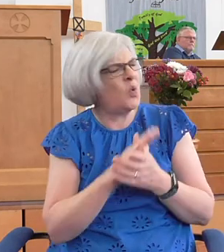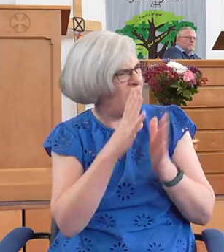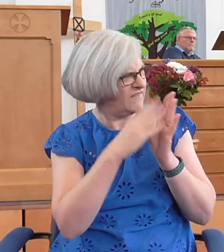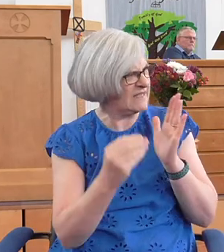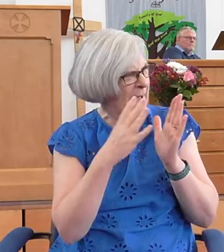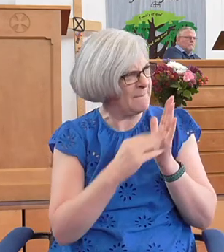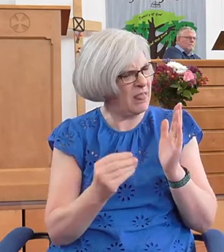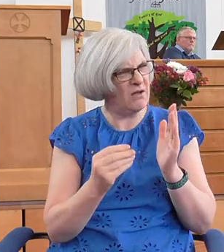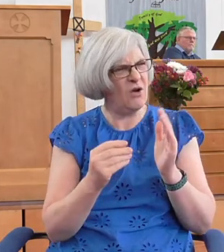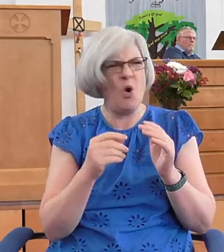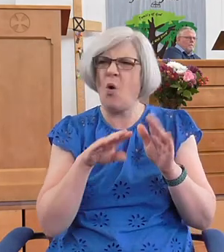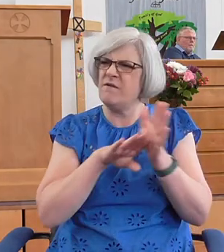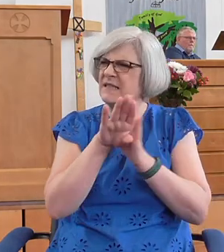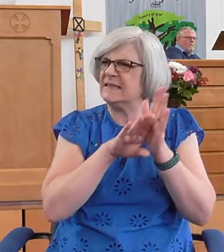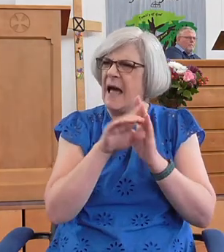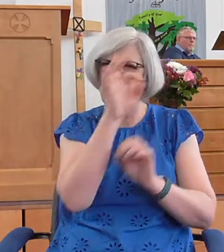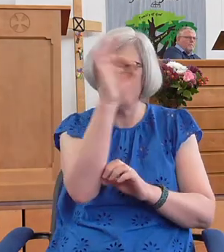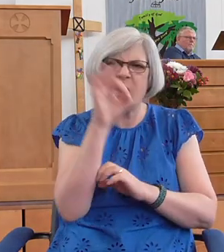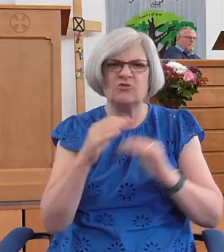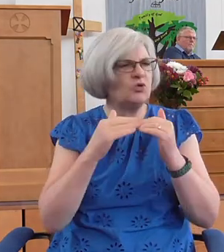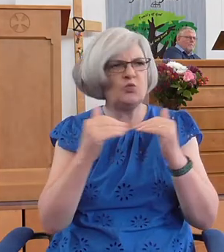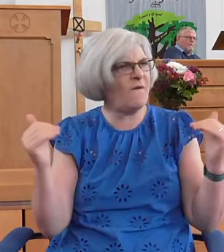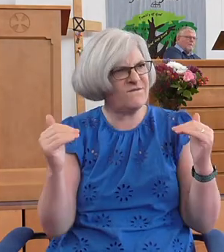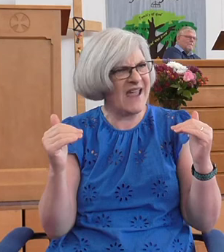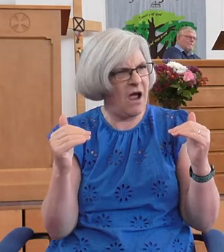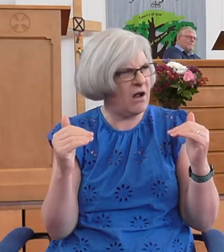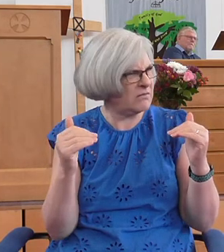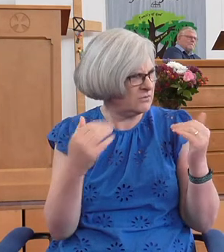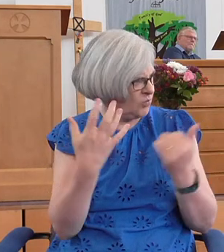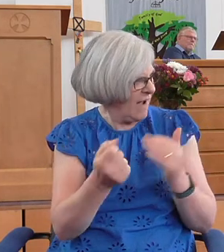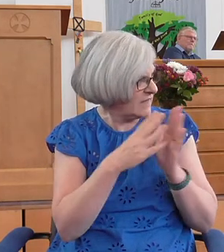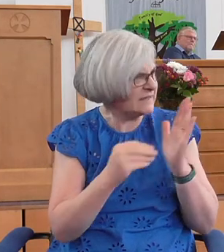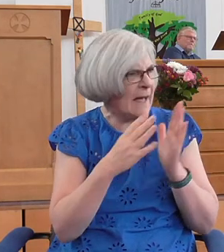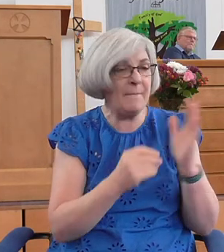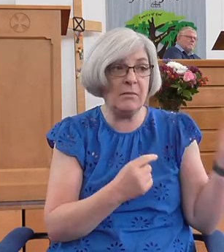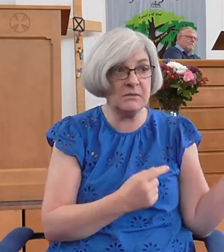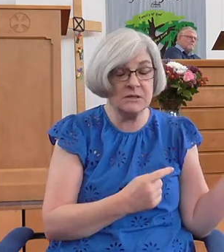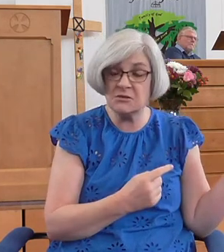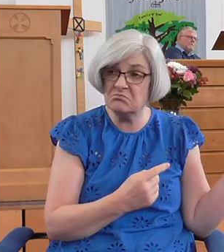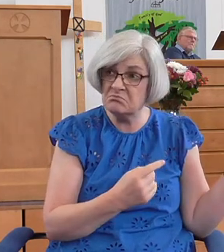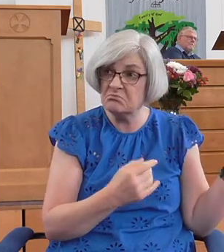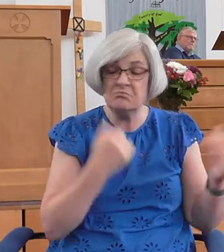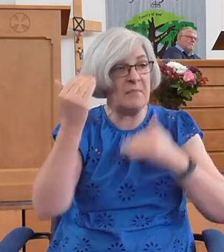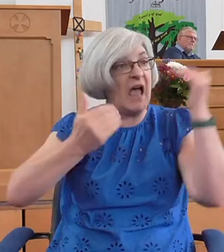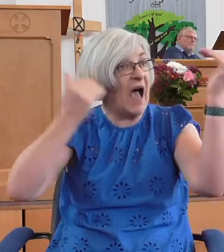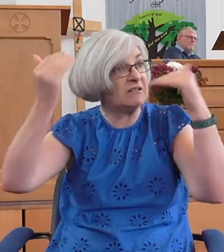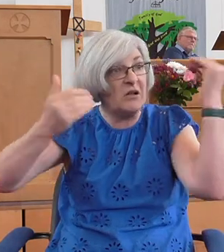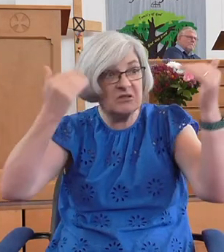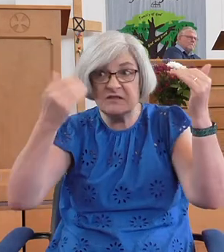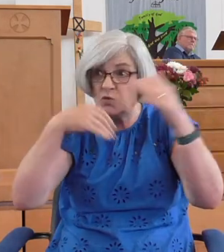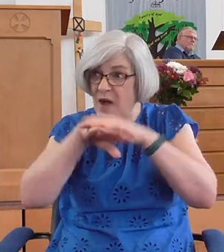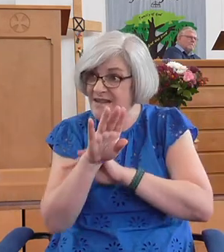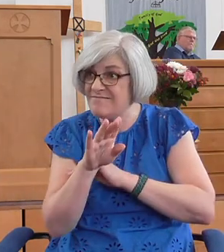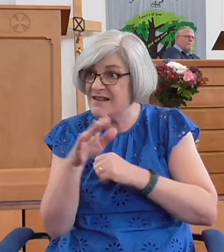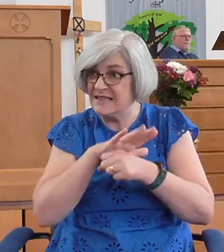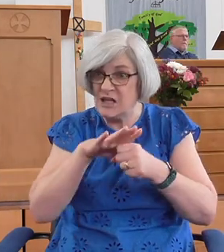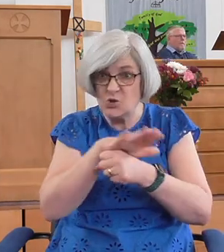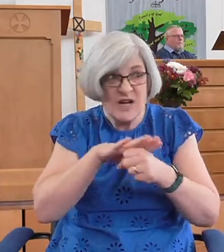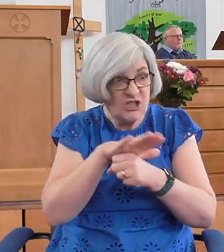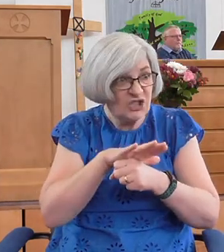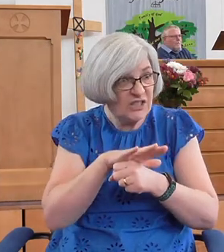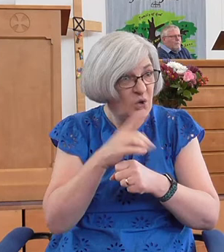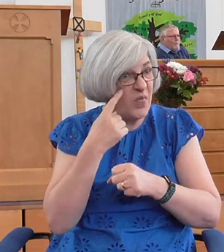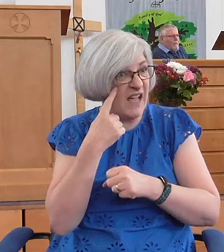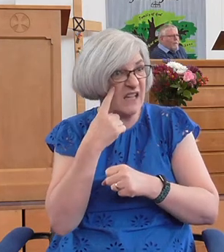unfair exam questions? Have they ever, or this can be for the adults as well, have you been in a situation that you've